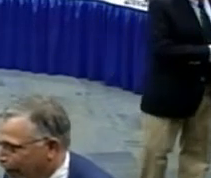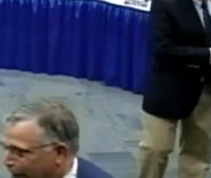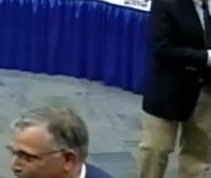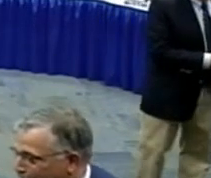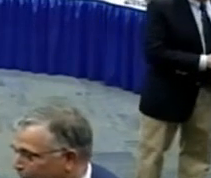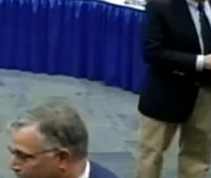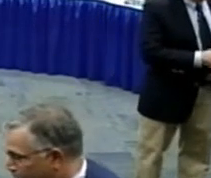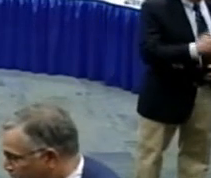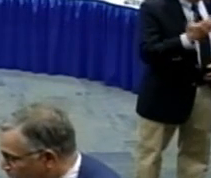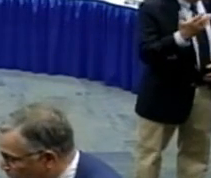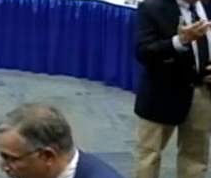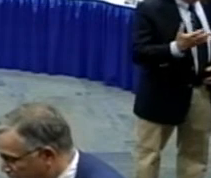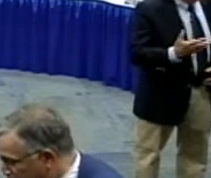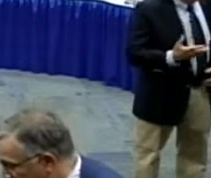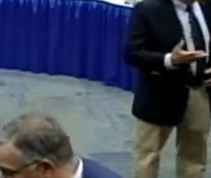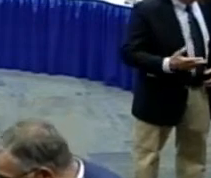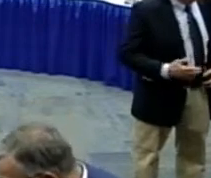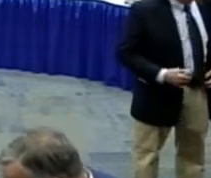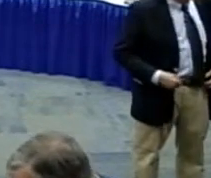Ah.